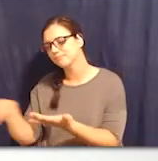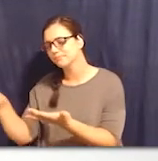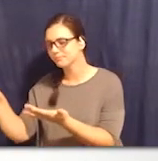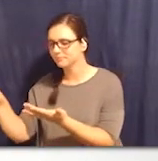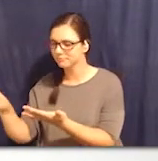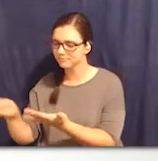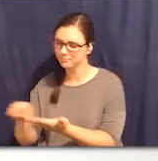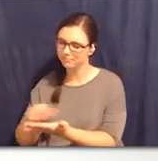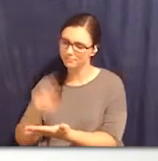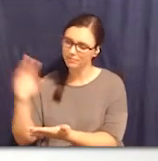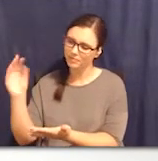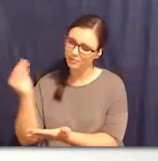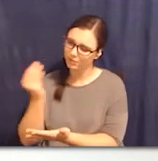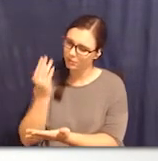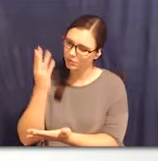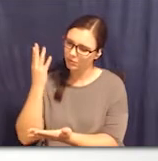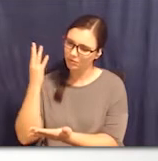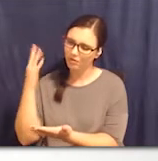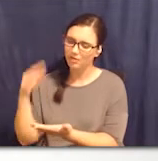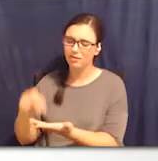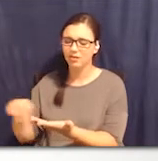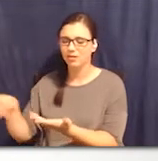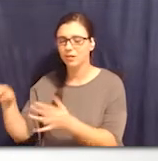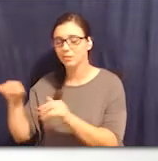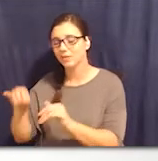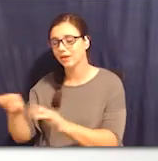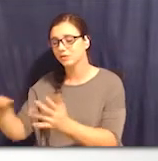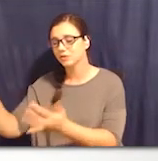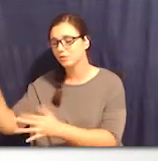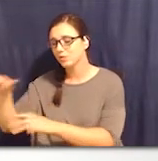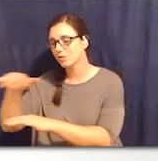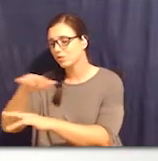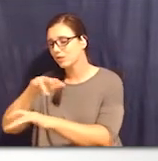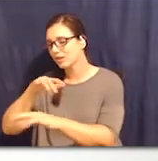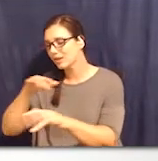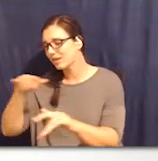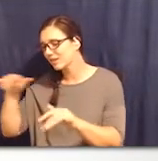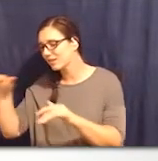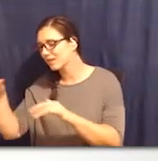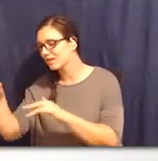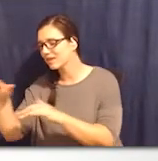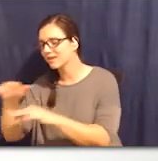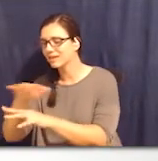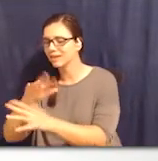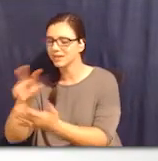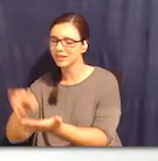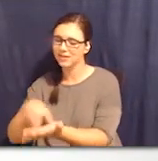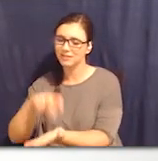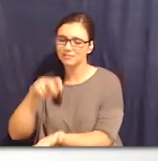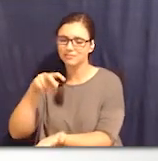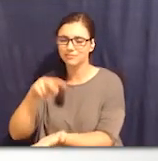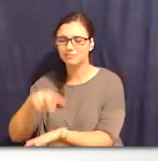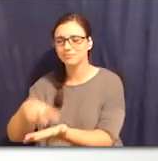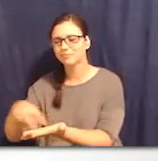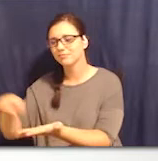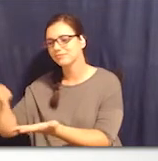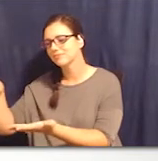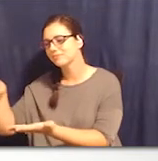and waltzing with grace. Magic that's swirling and